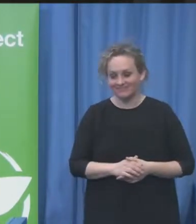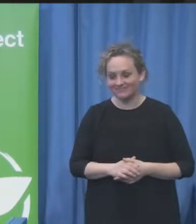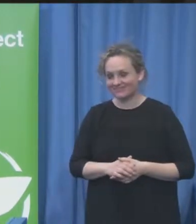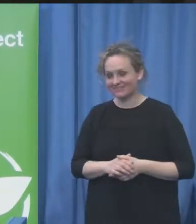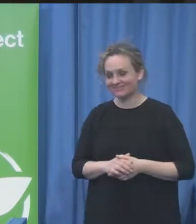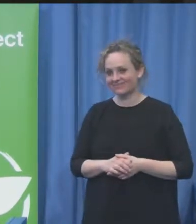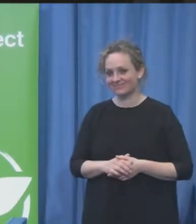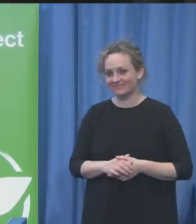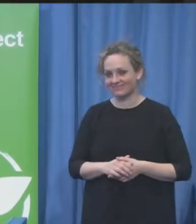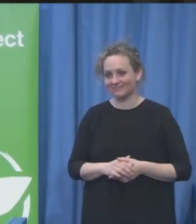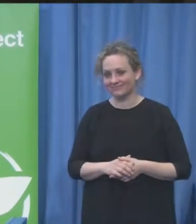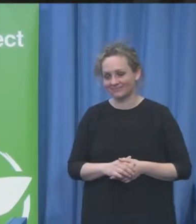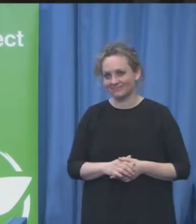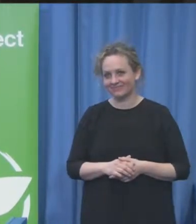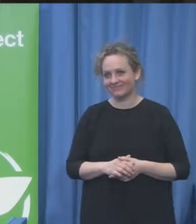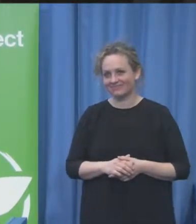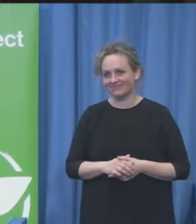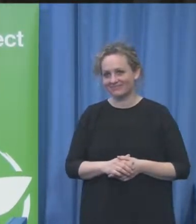I'm so glad.